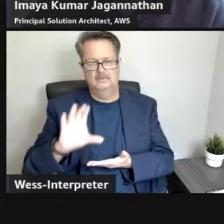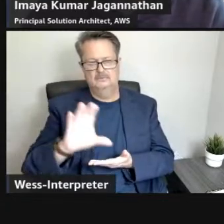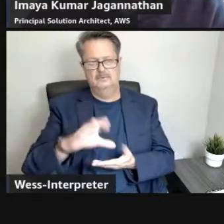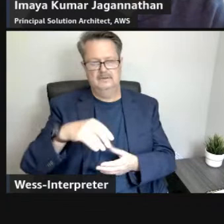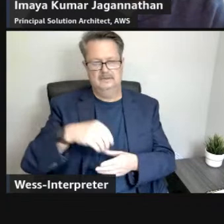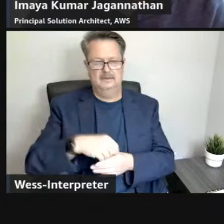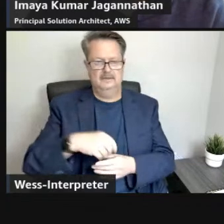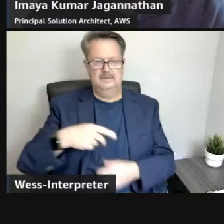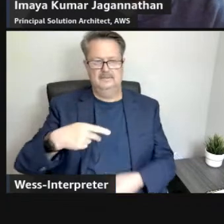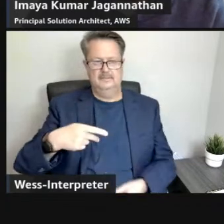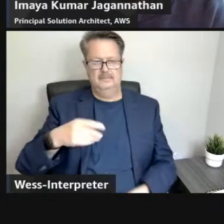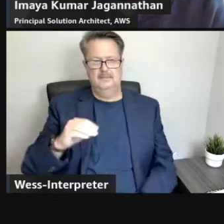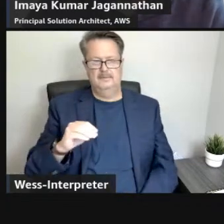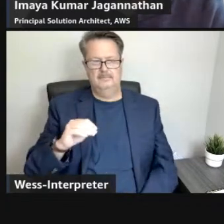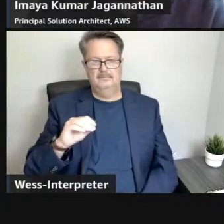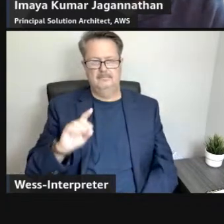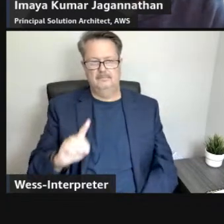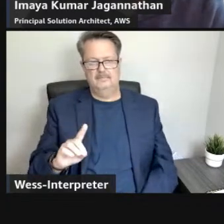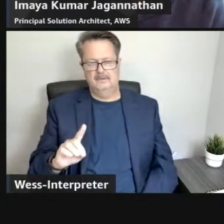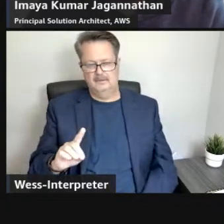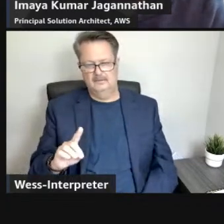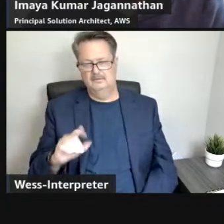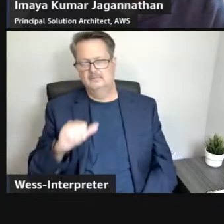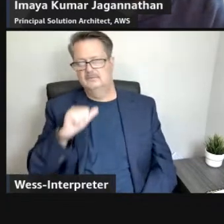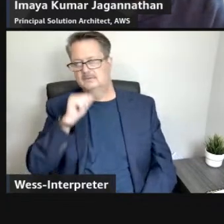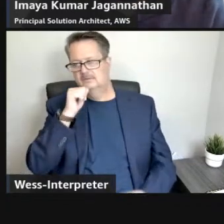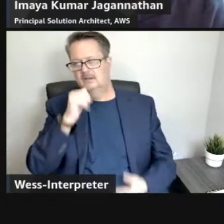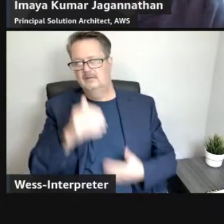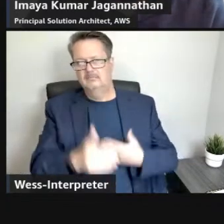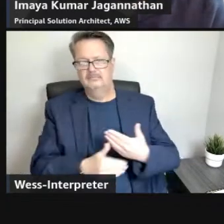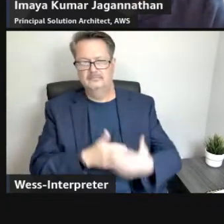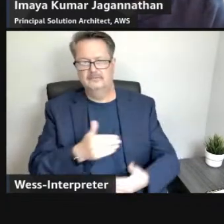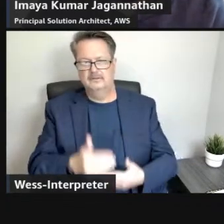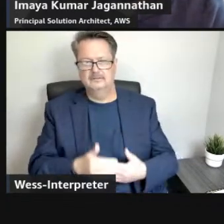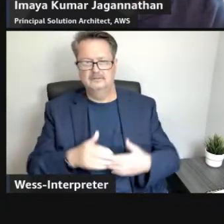the collector to also do non-processor related activities such as